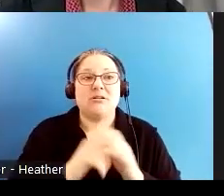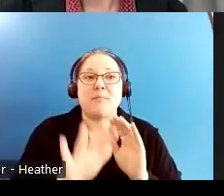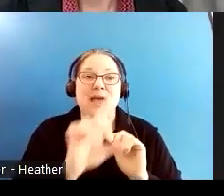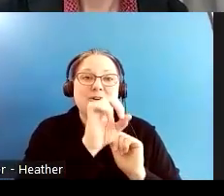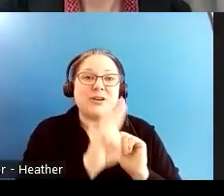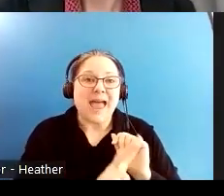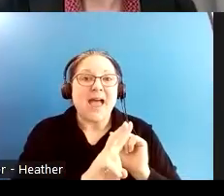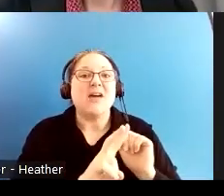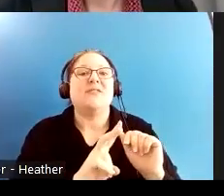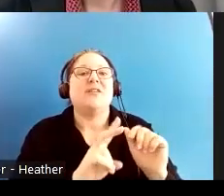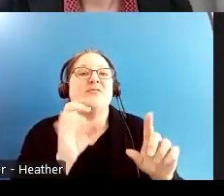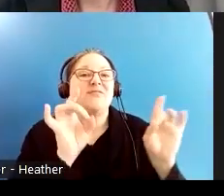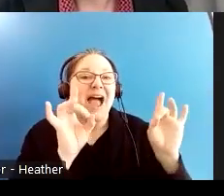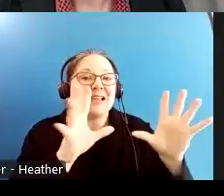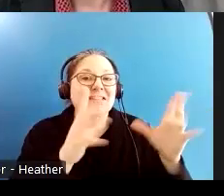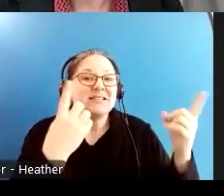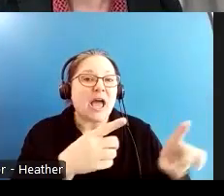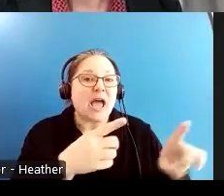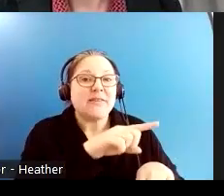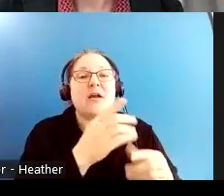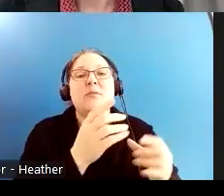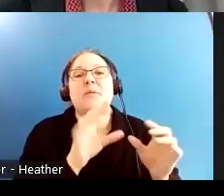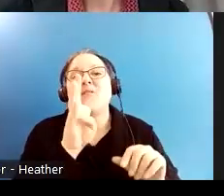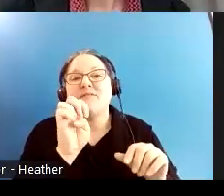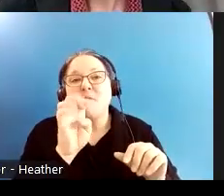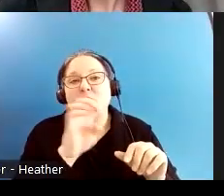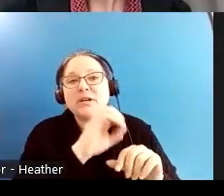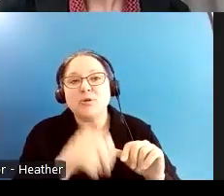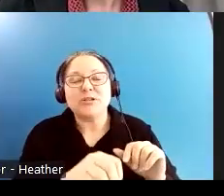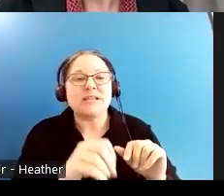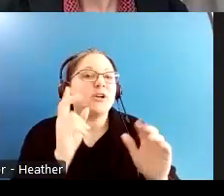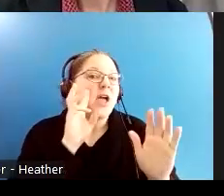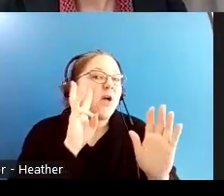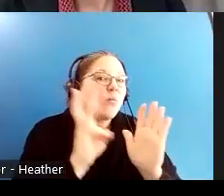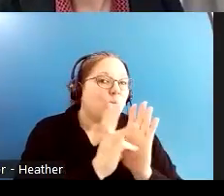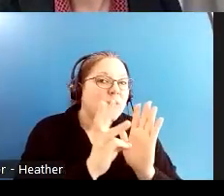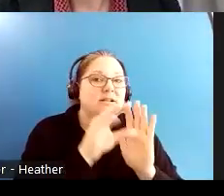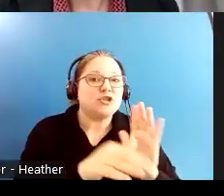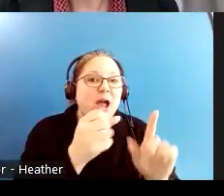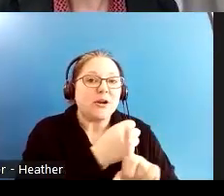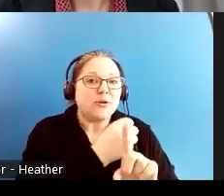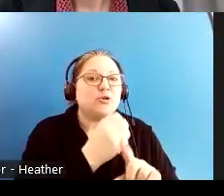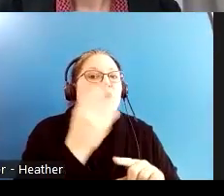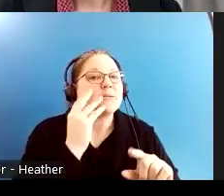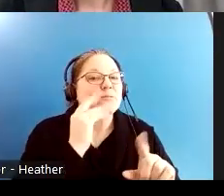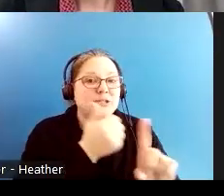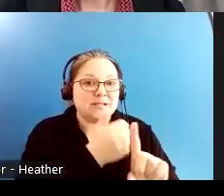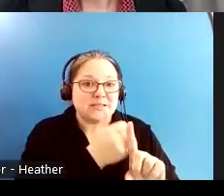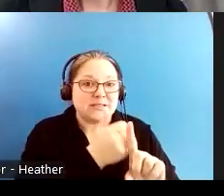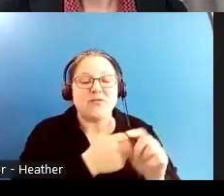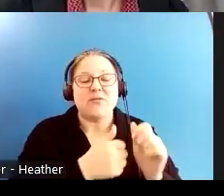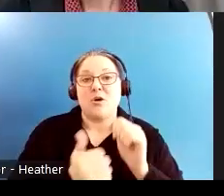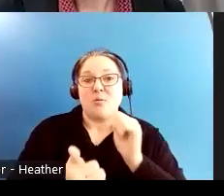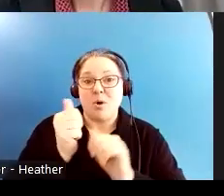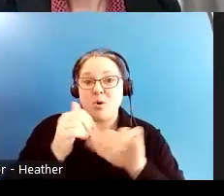About 40% have had child abuse themselves or witnessed it. Some of the most common diagnoses